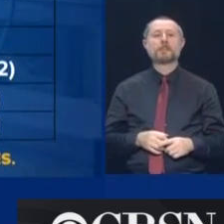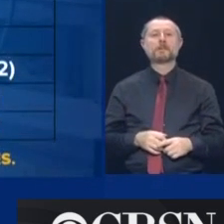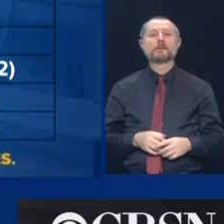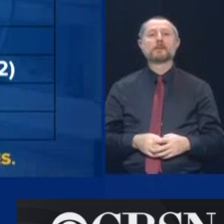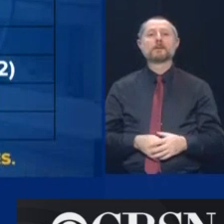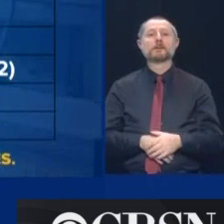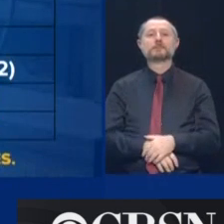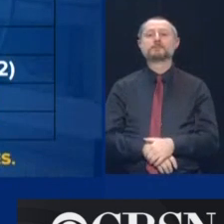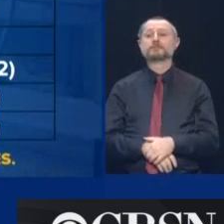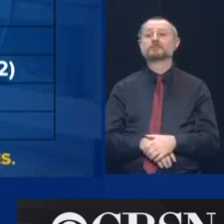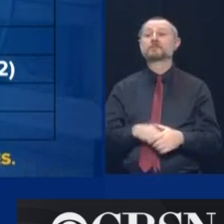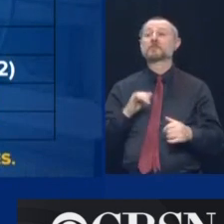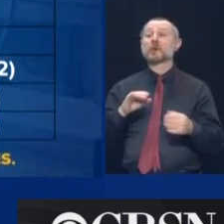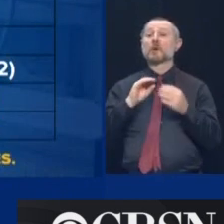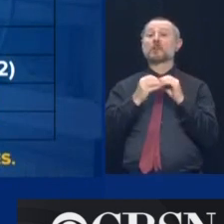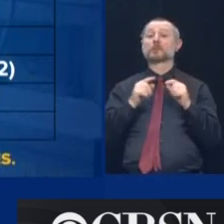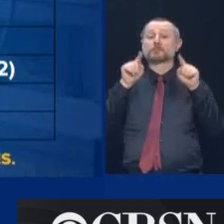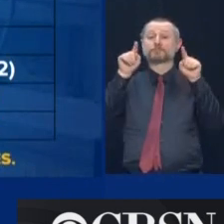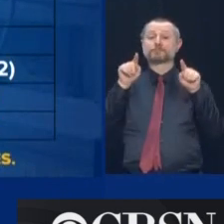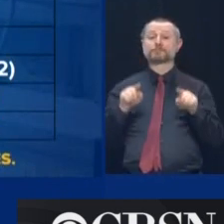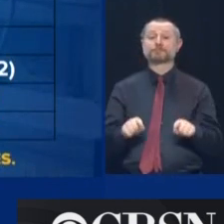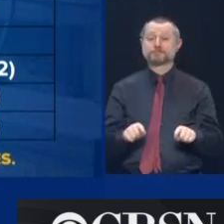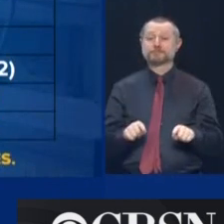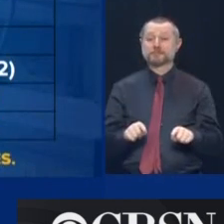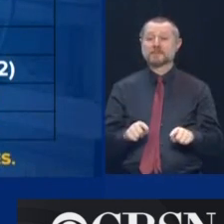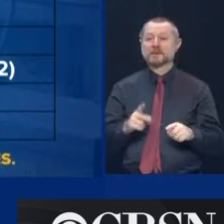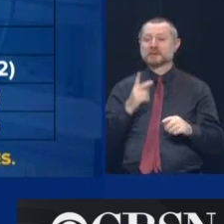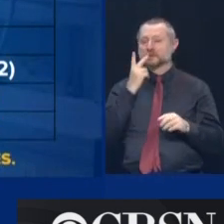Those numbers and that rate of increase